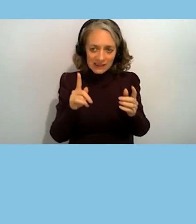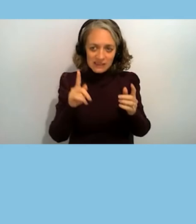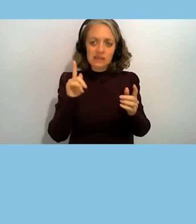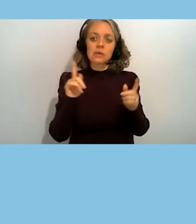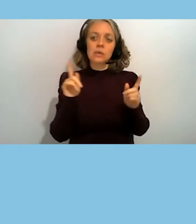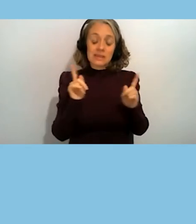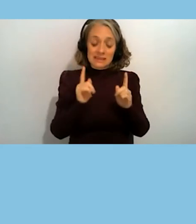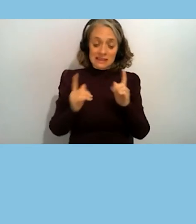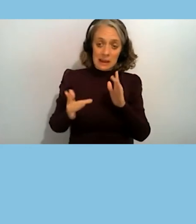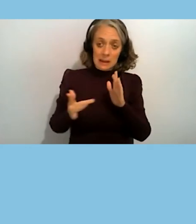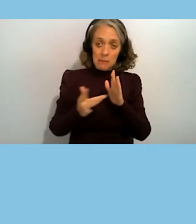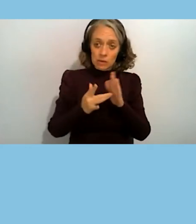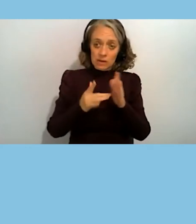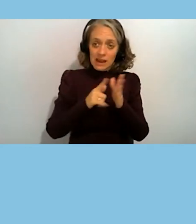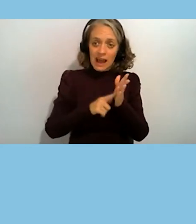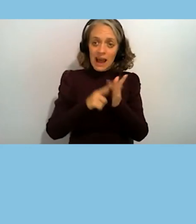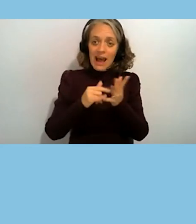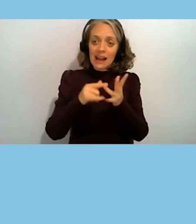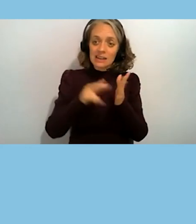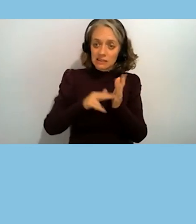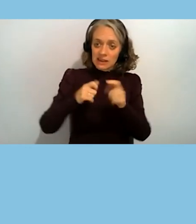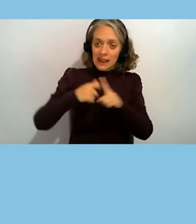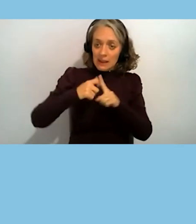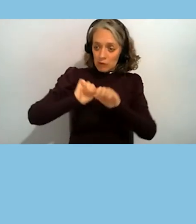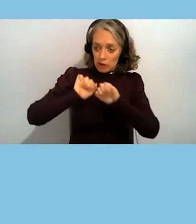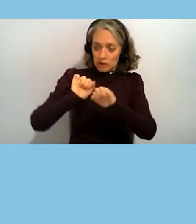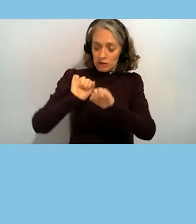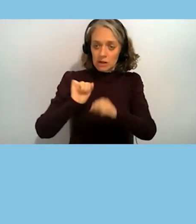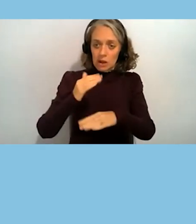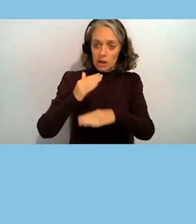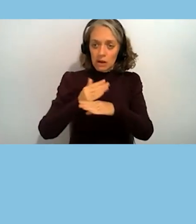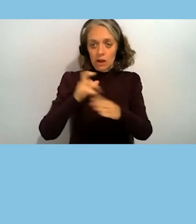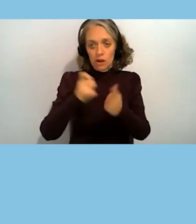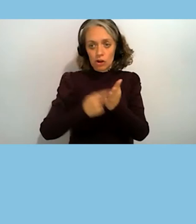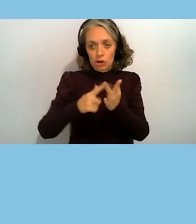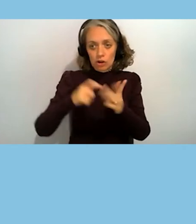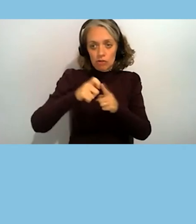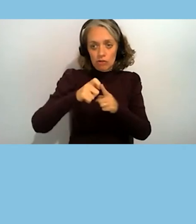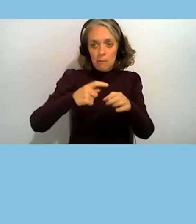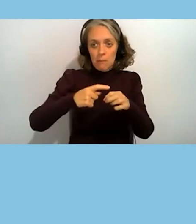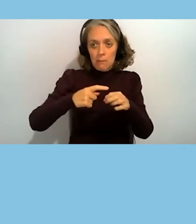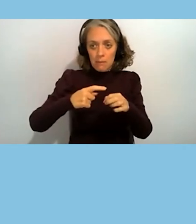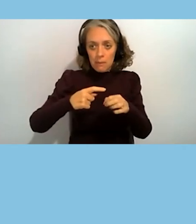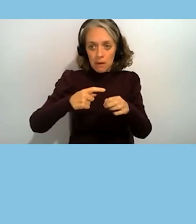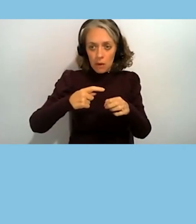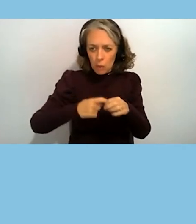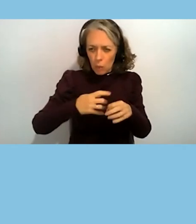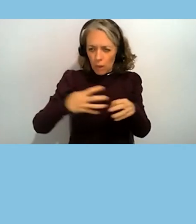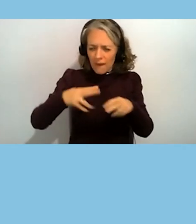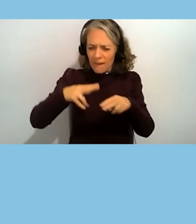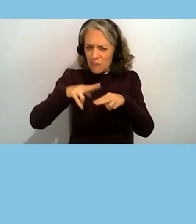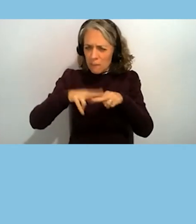important, Alison Kafer's work, Quit Queer Feminist, I've forgotten